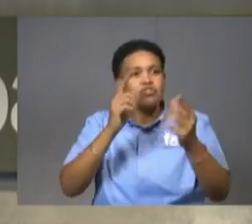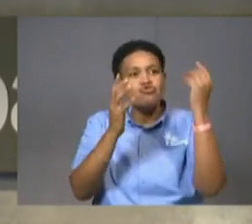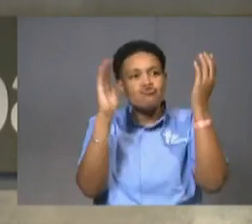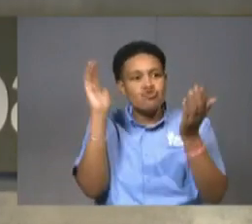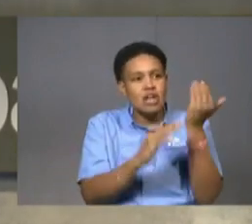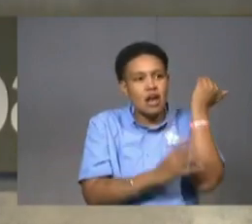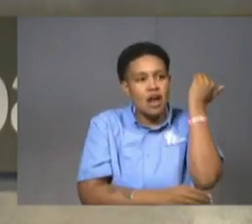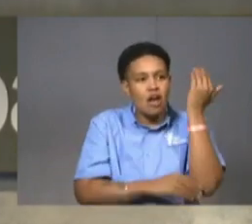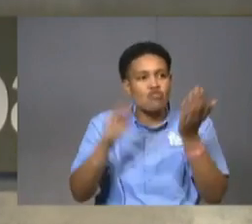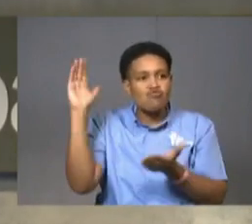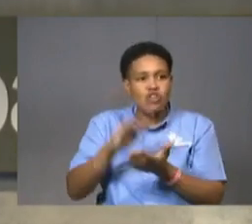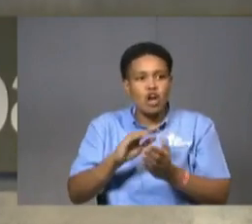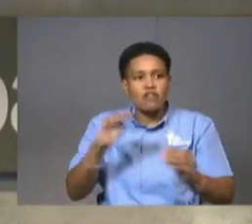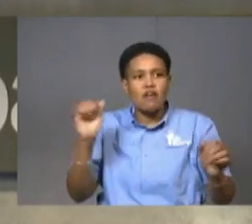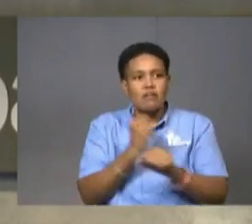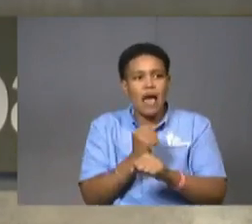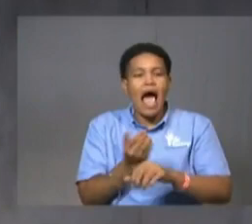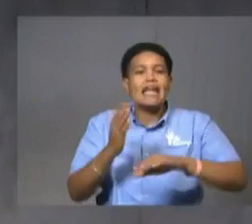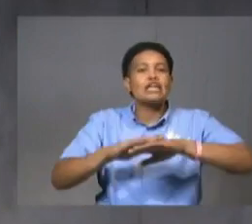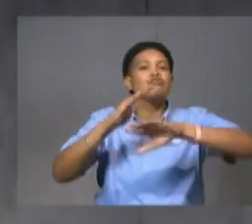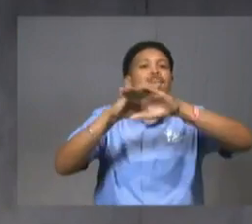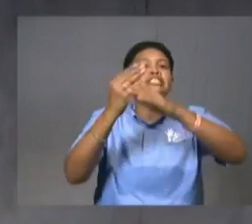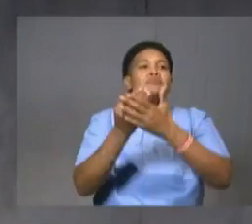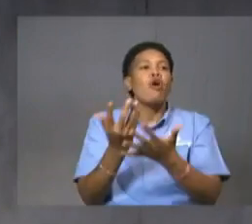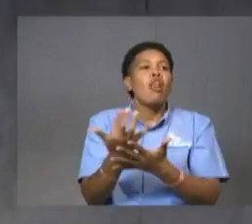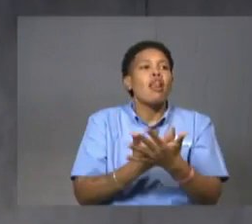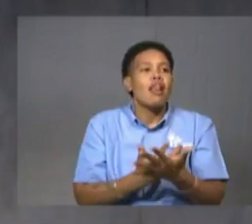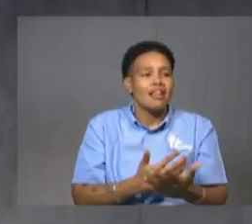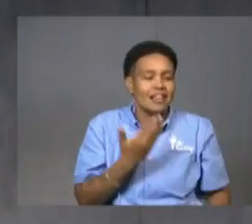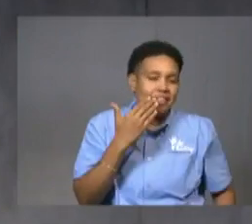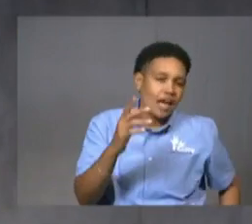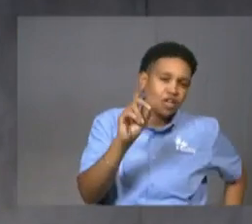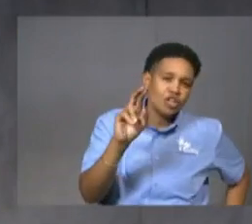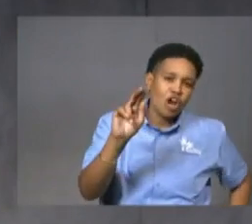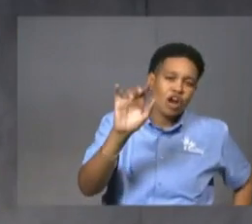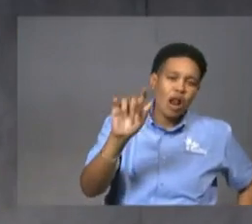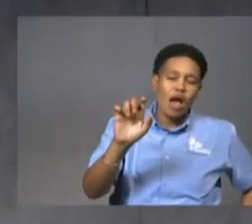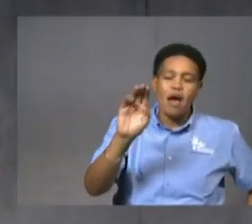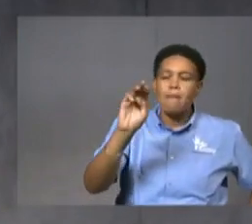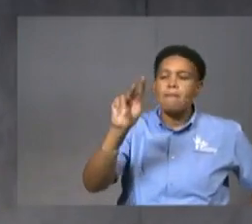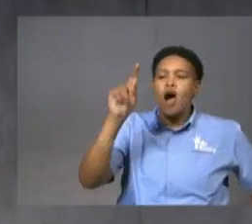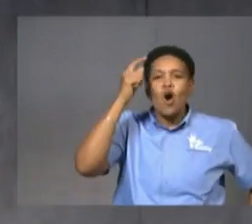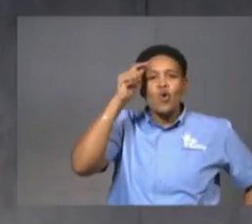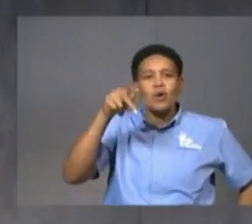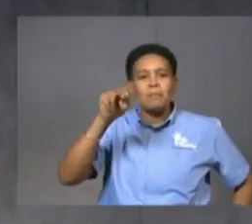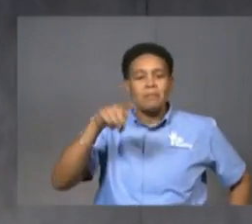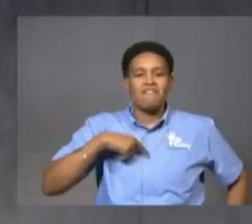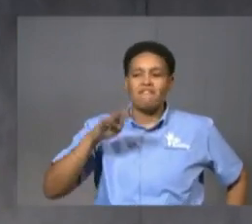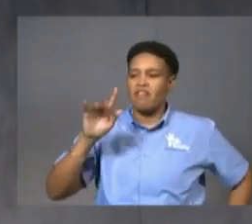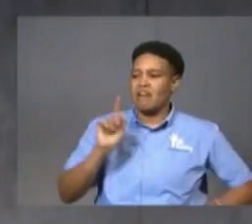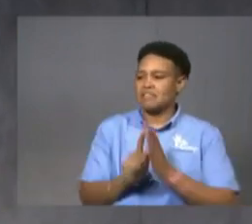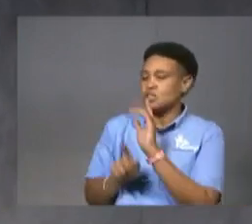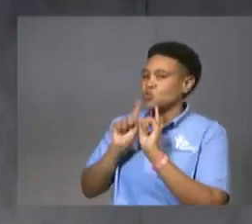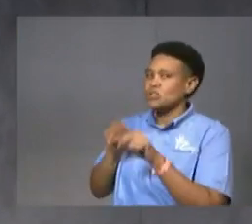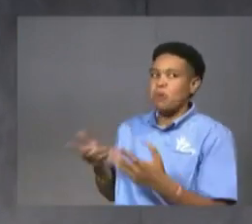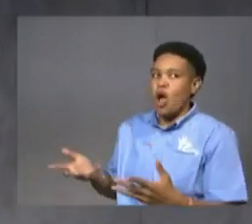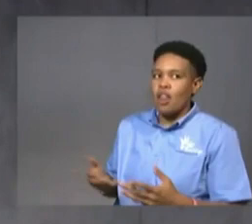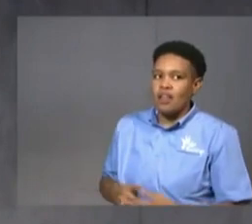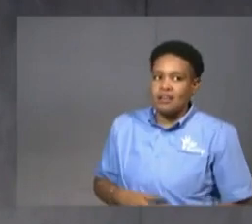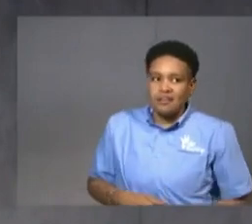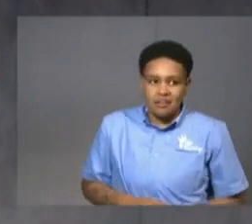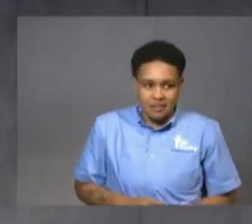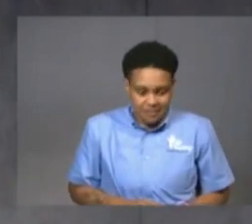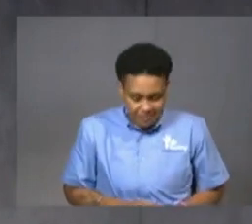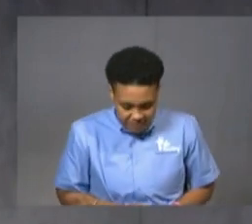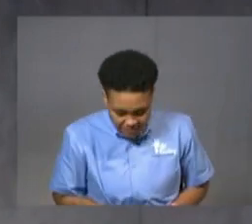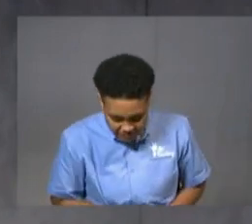reduction of Dr. employment, Clark. and increase And in now, revenues. Thank you very much, Dr. Clark. And now, Mr. Mark Golding of the PNP, you have 45 seconds to rebut.